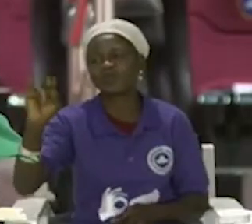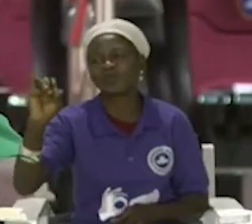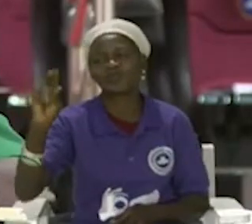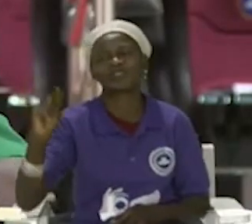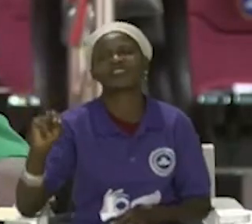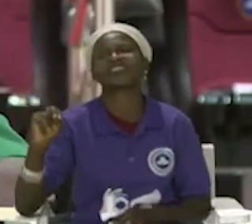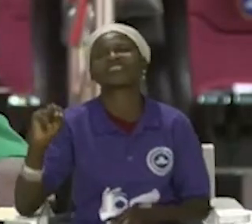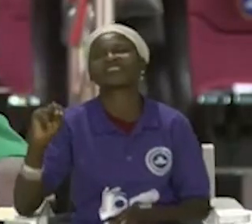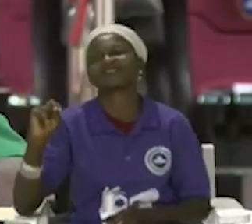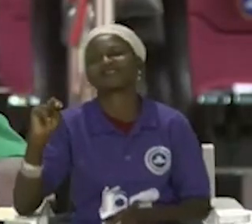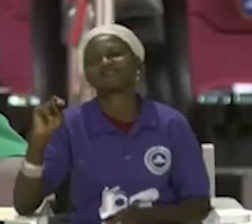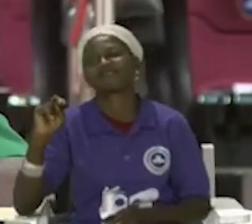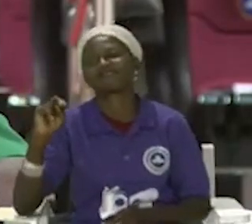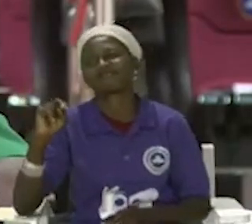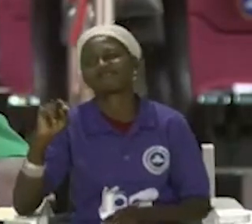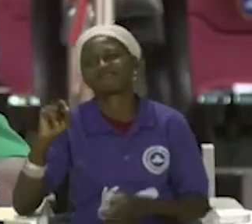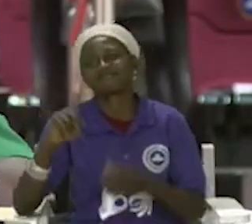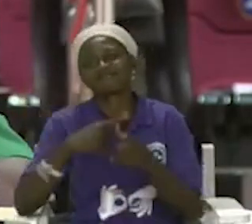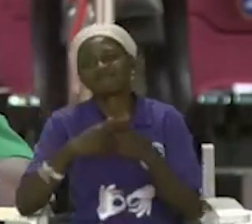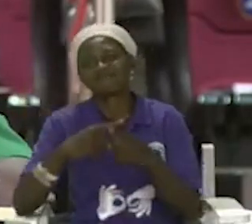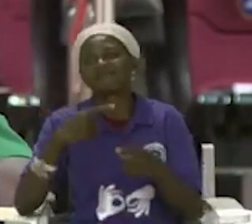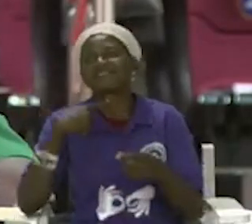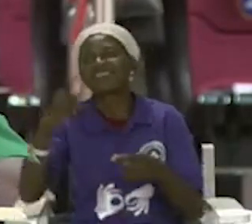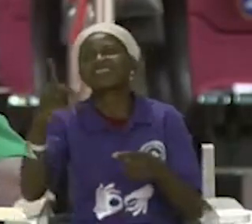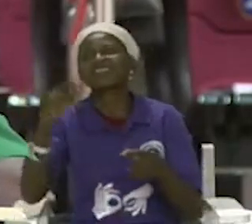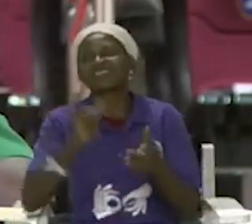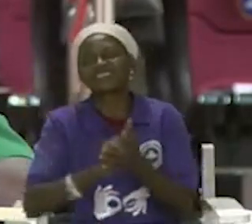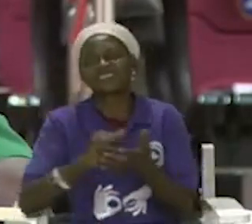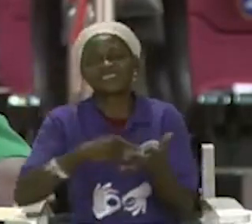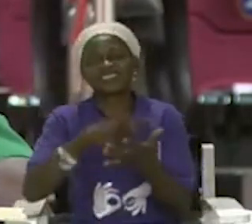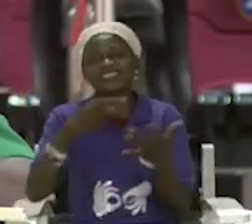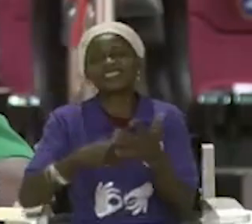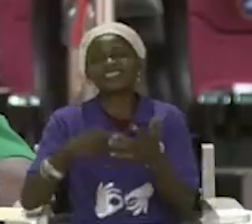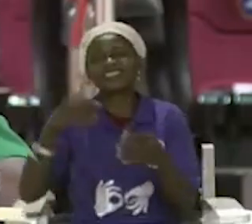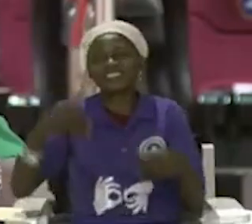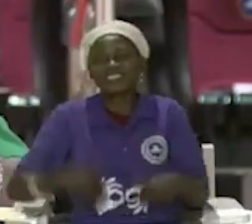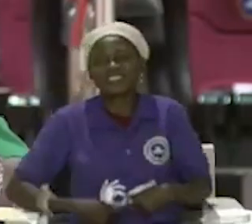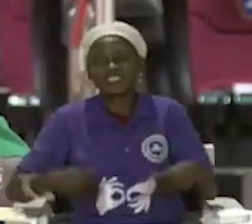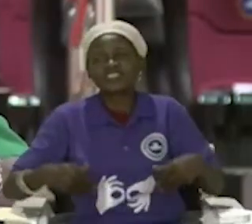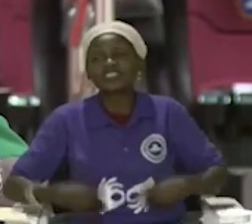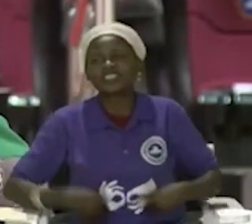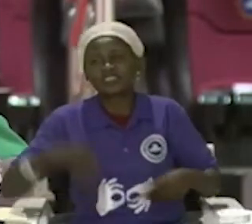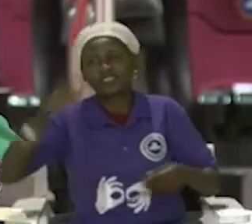And I'm telling you that this young man